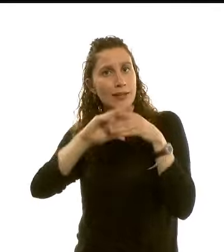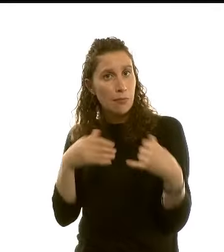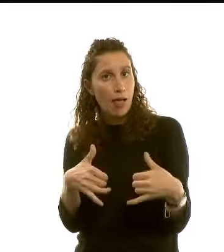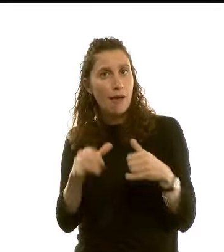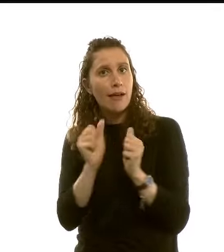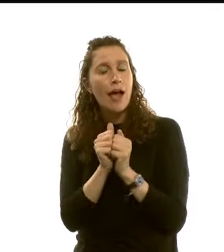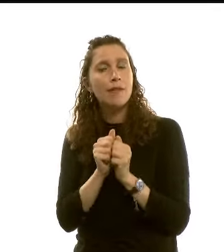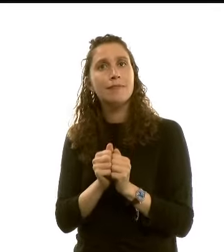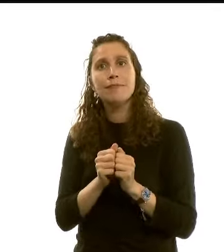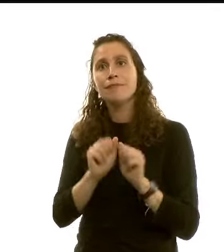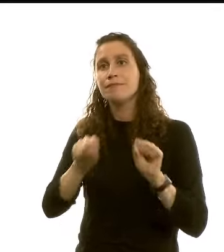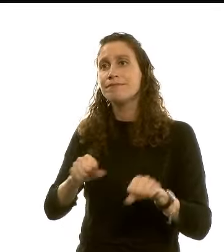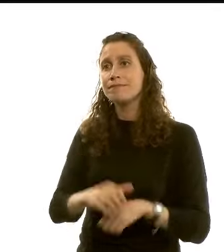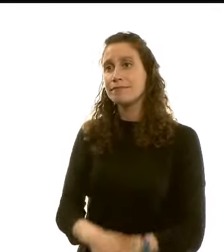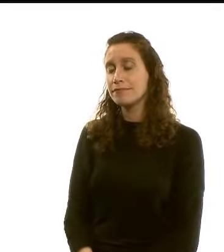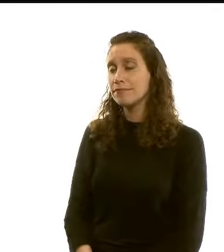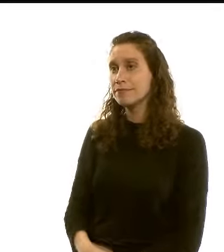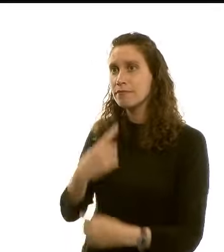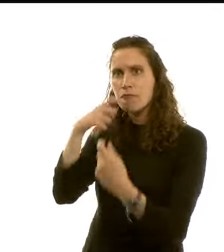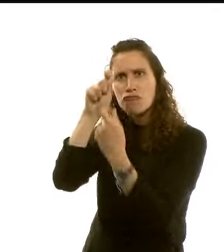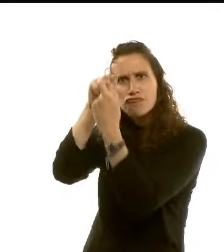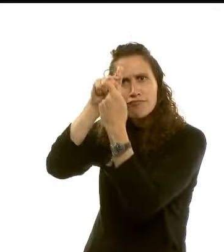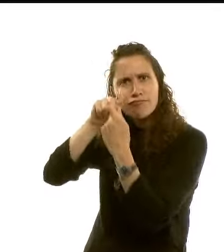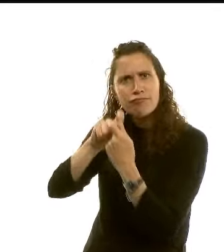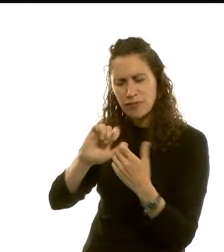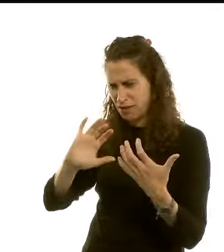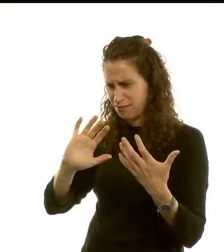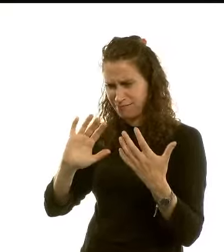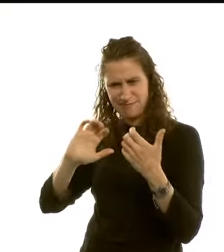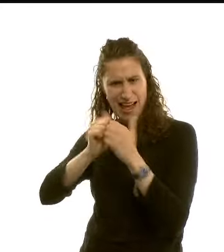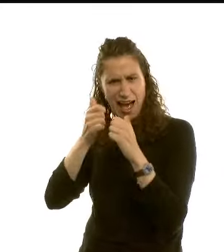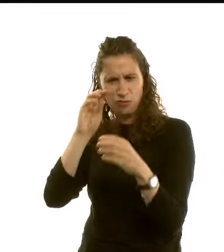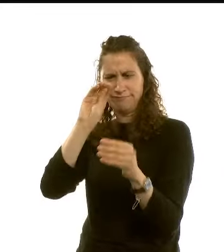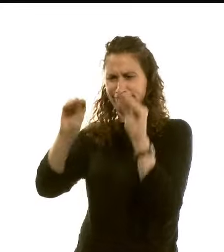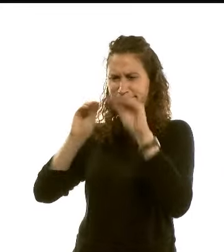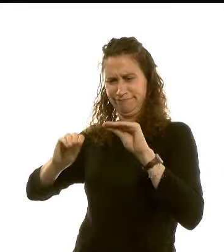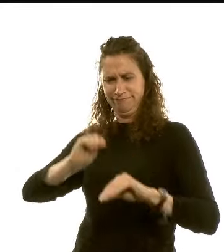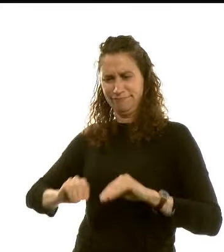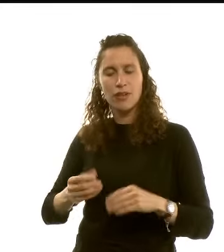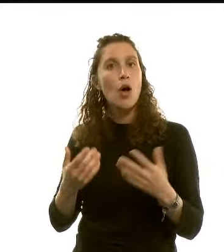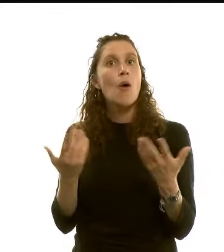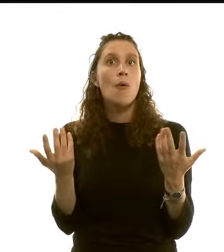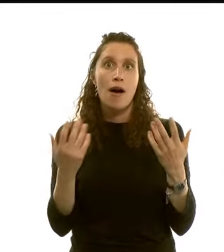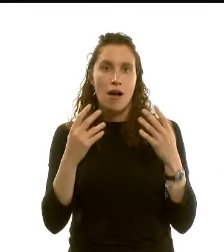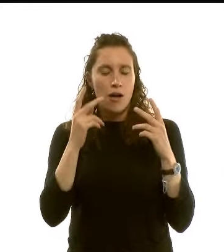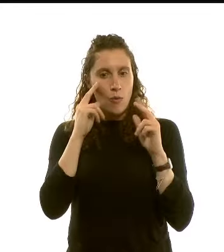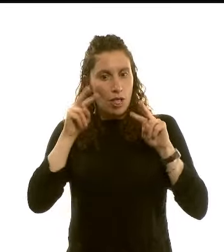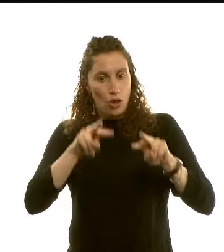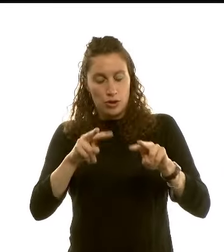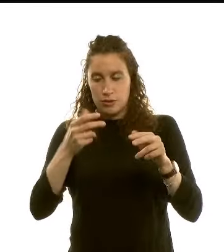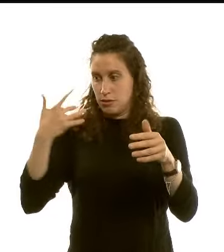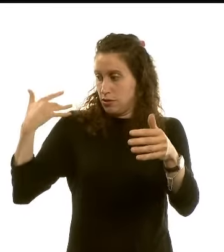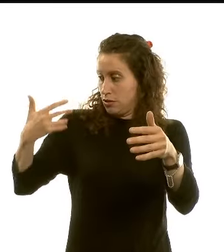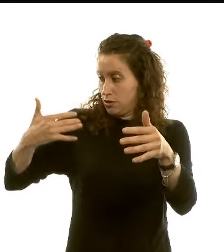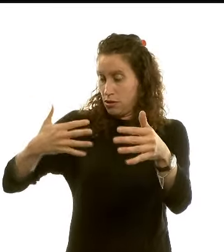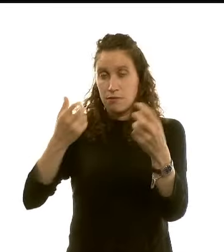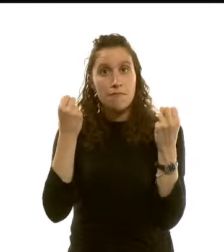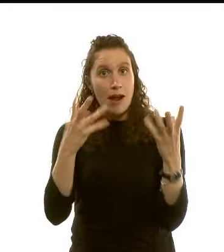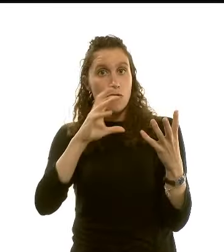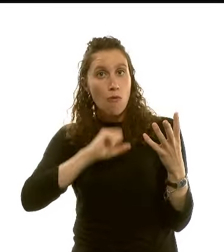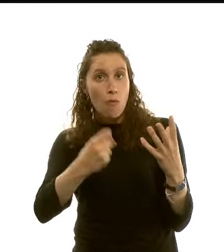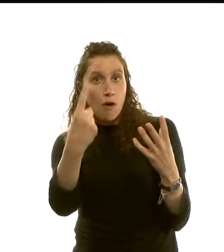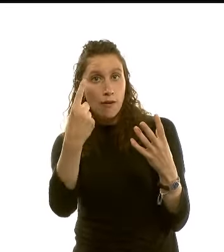Yeah, there's and just to have so fun. much detail crammed inside there. How do you get it all in? Well, we looked at a lot of old LEGO castles, like I said.